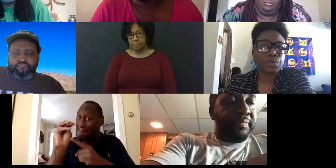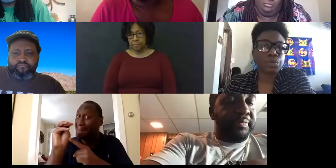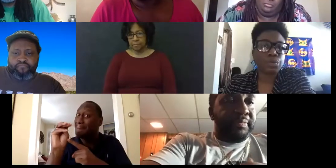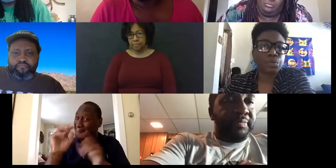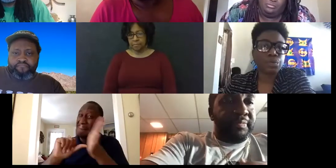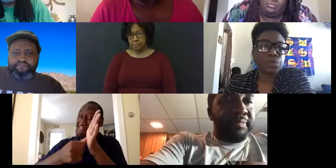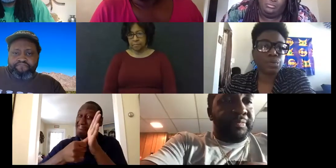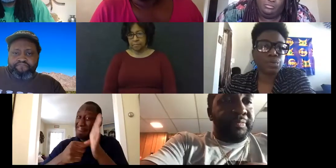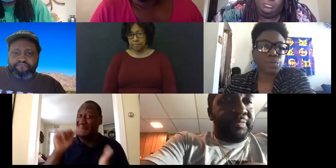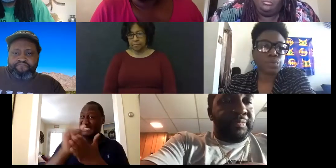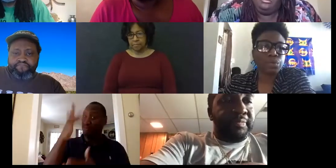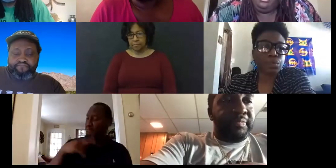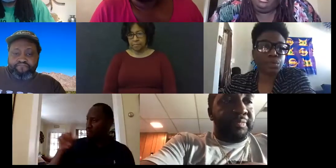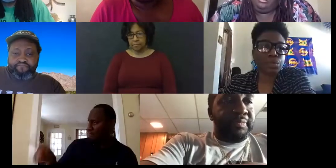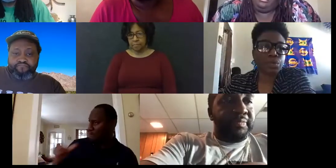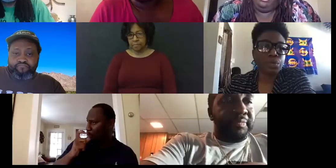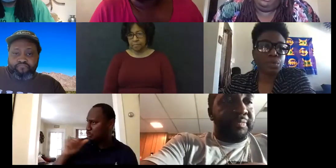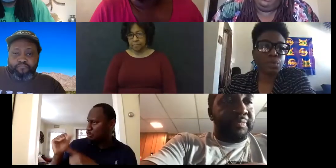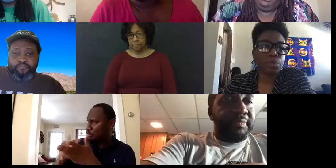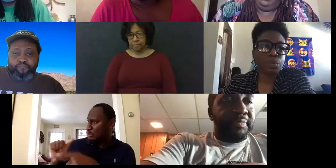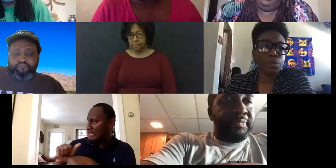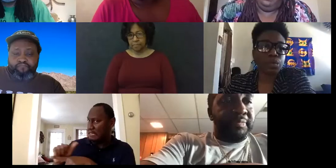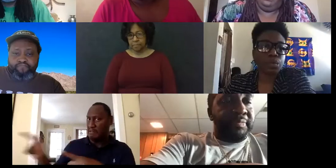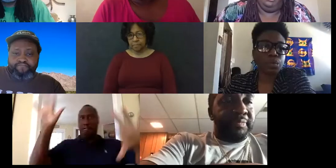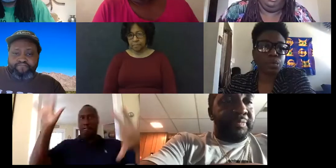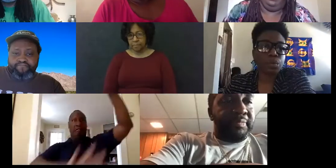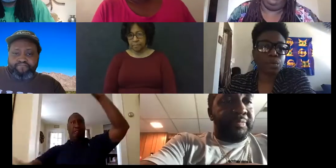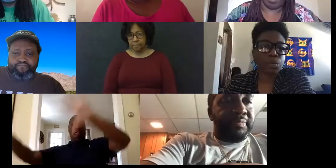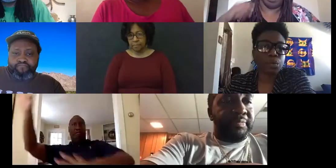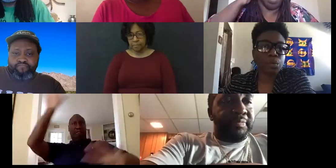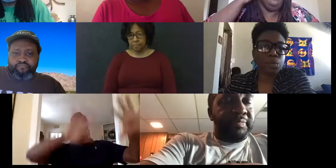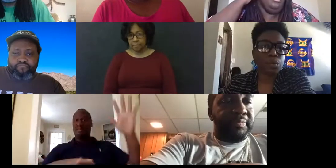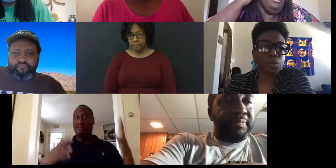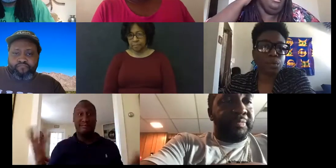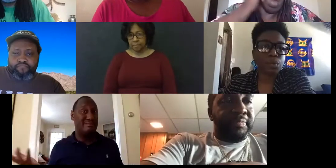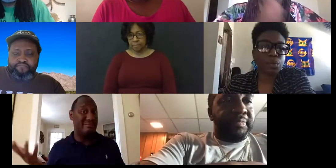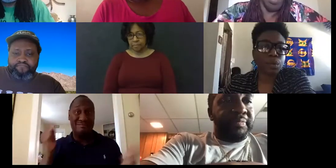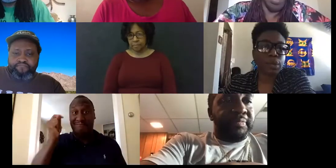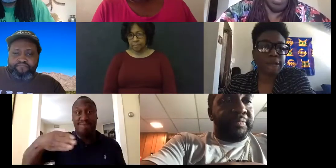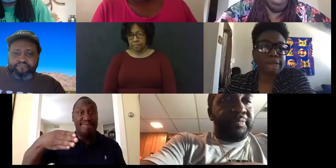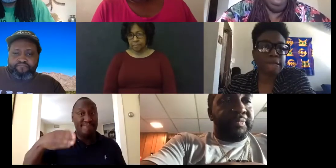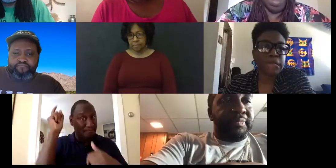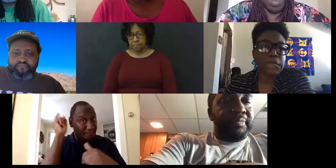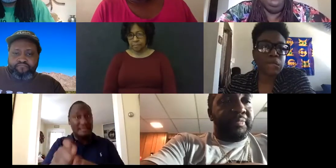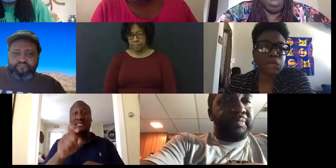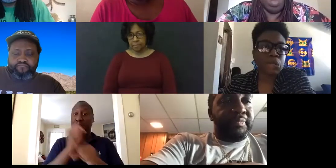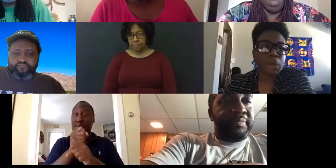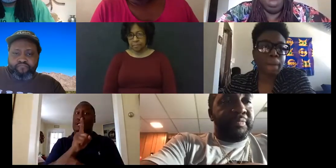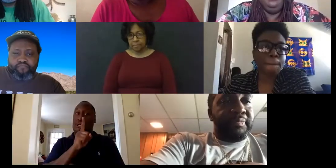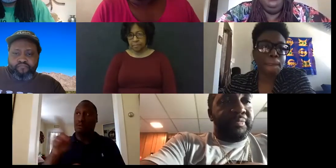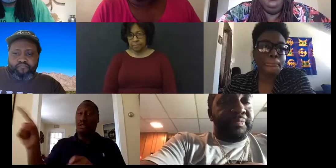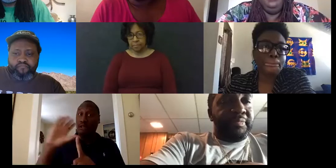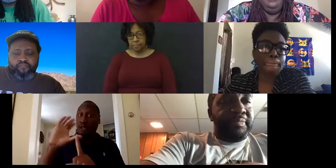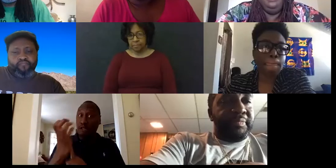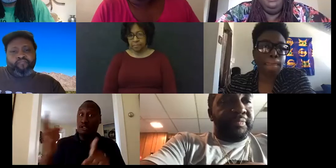training. They have to emphasize who's going to do the training, because if not,